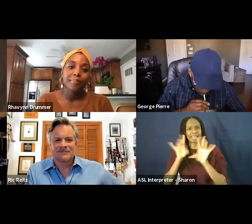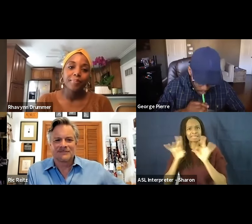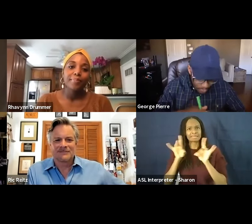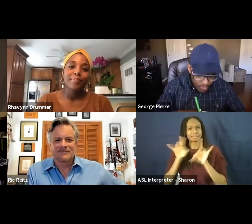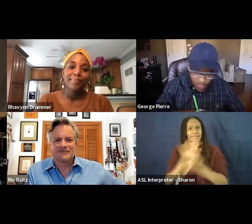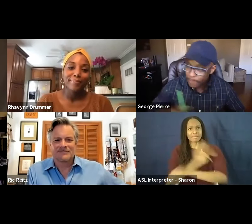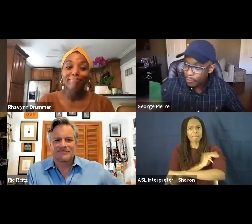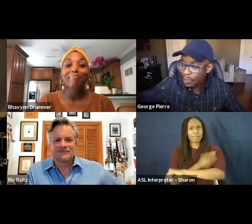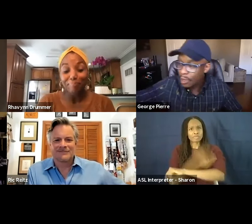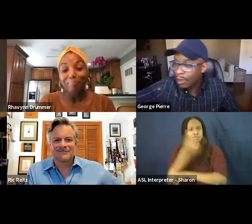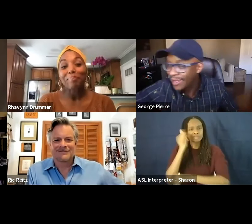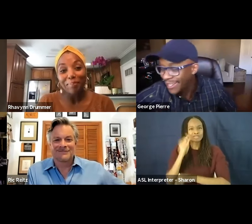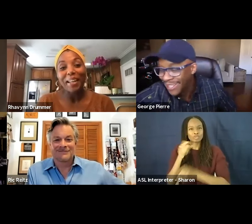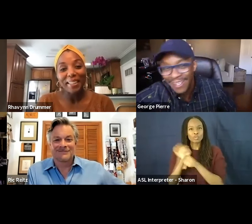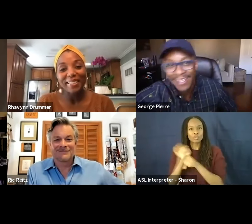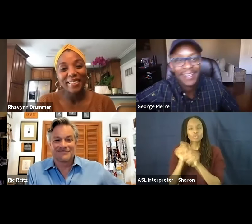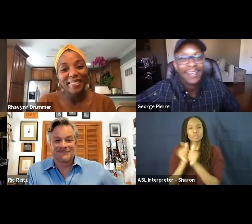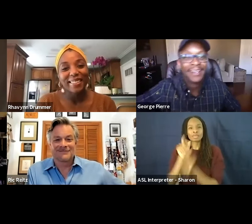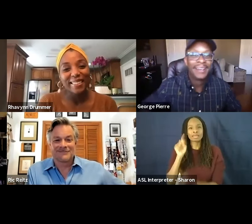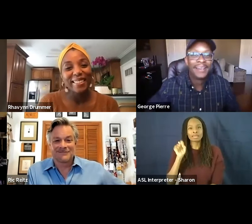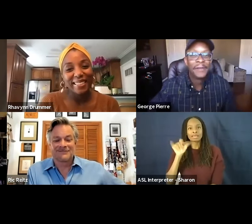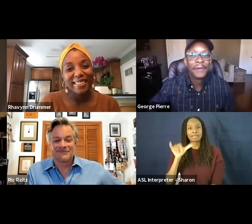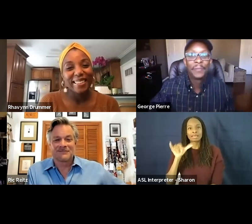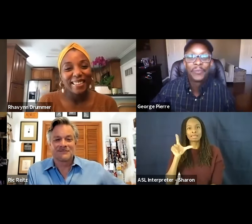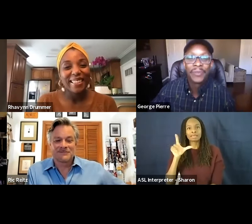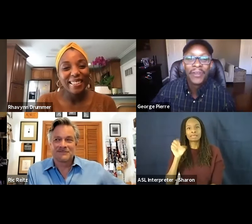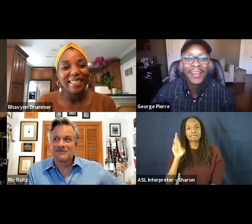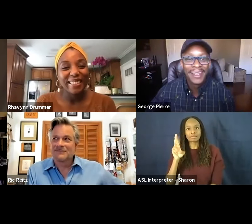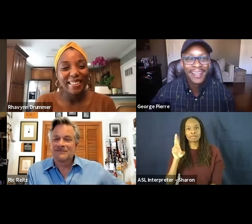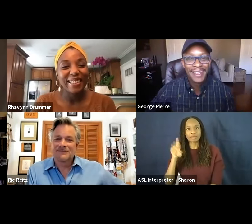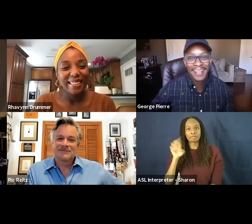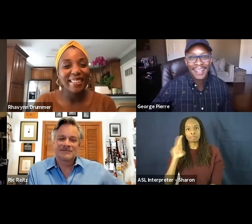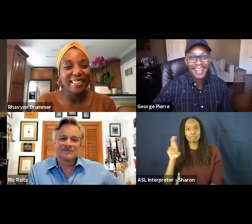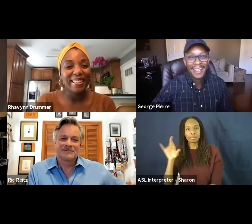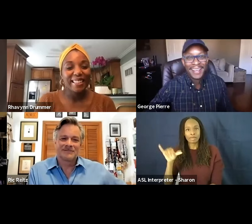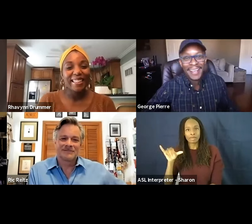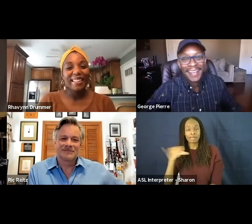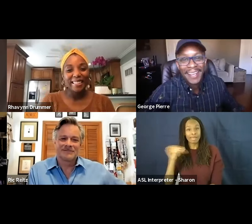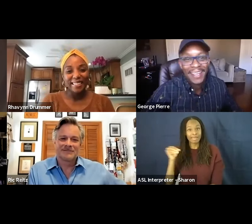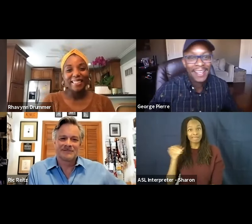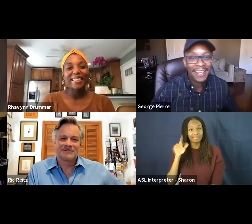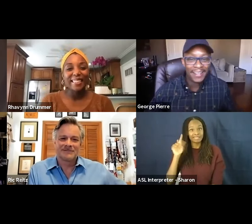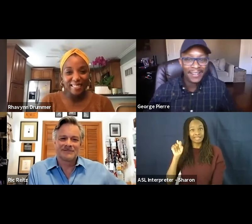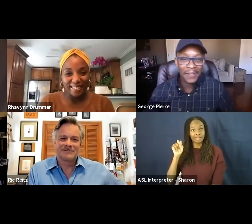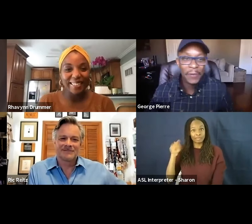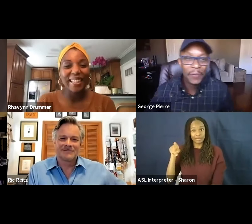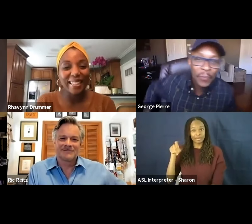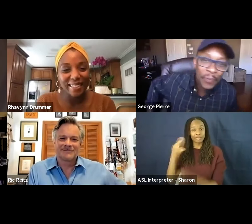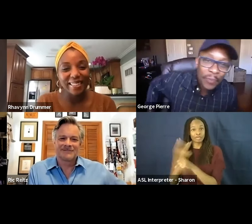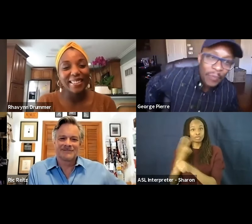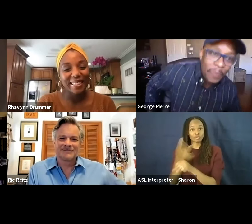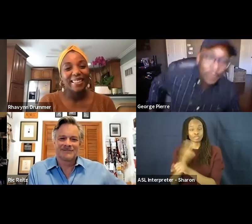with Tyler Perry. And Mr. Perry often shoots scenes by location, not by story arc. You're moving